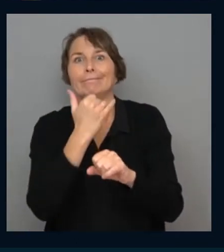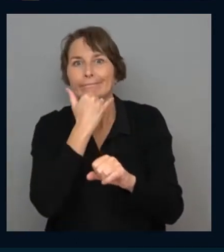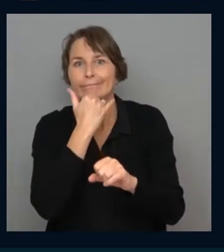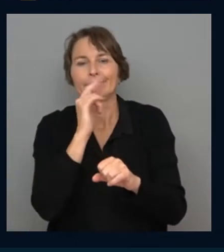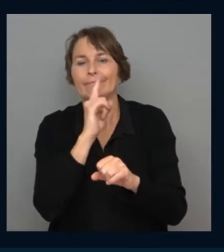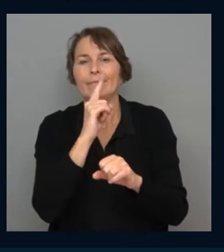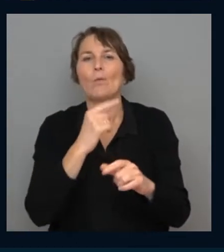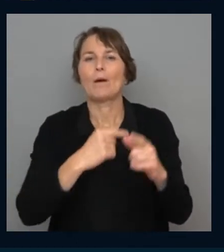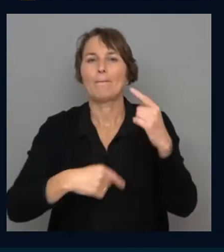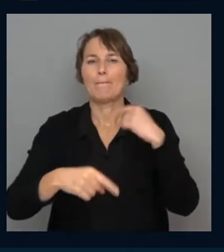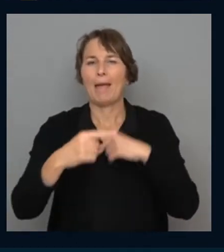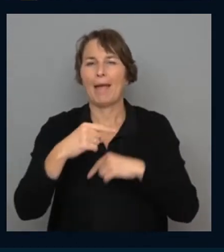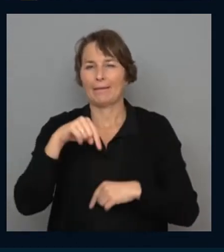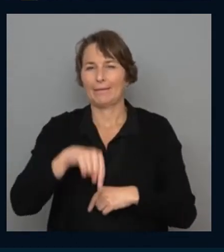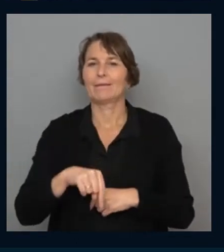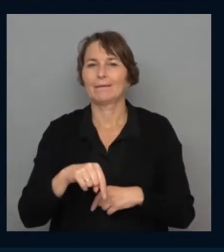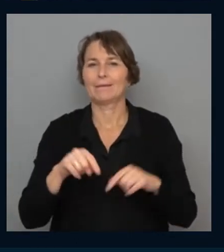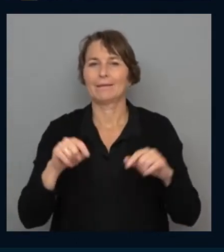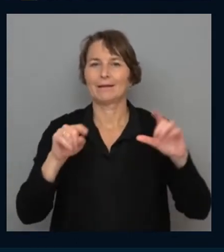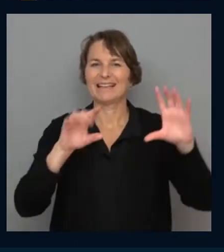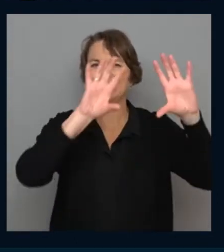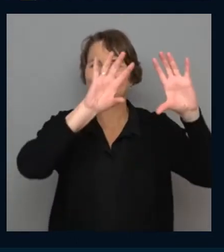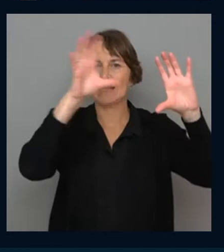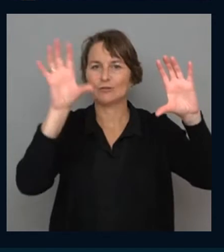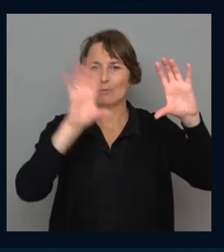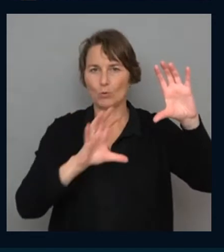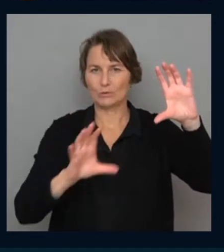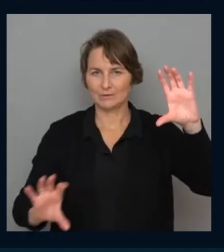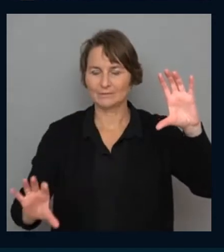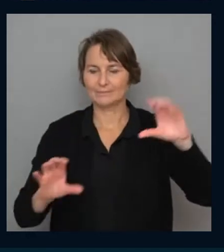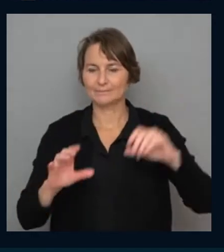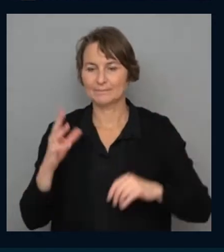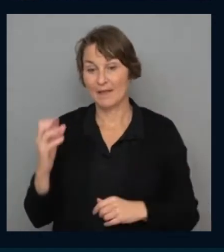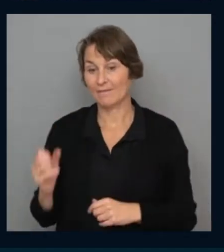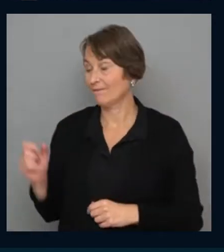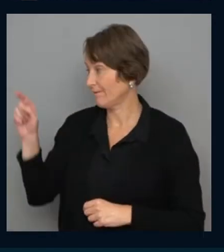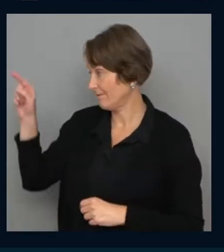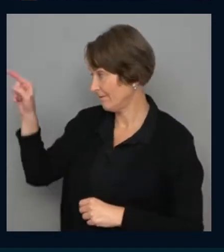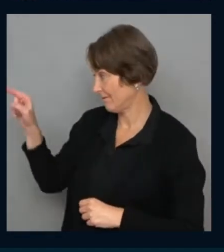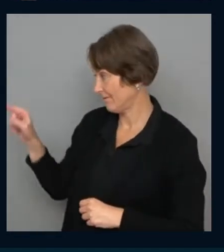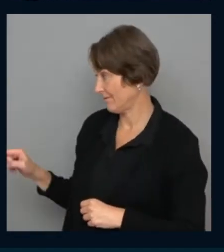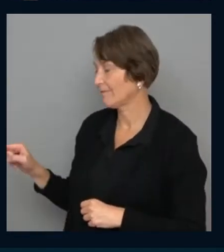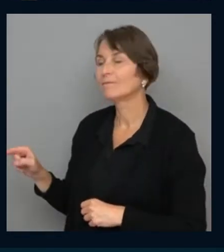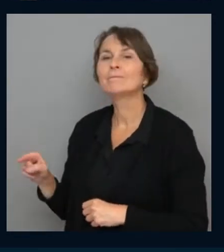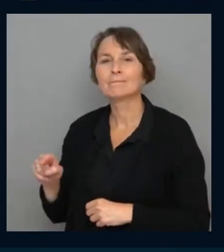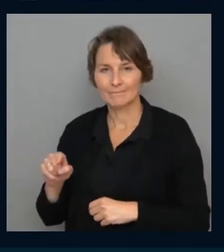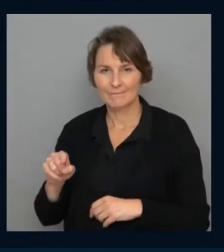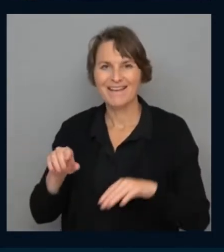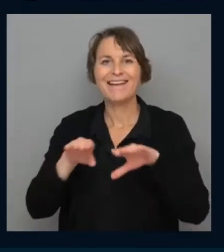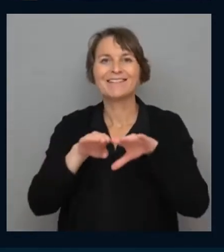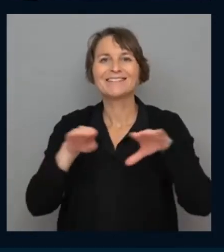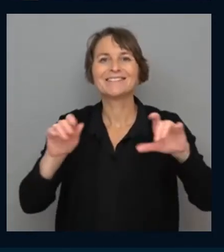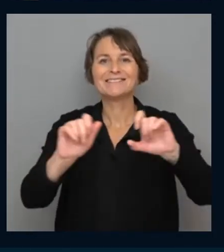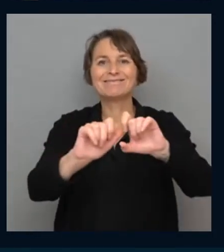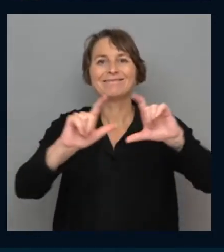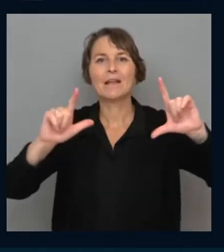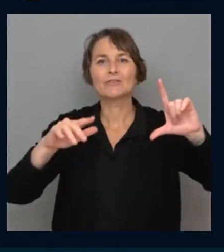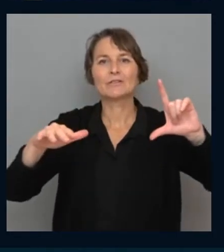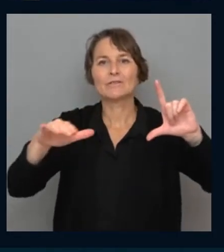to my dashboard, I can see that I have the Tailwind Traders staging environment right here that I can click on, that web